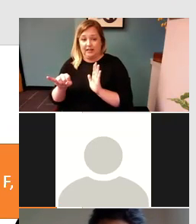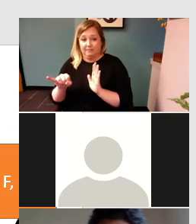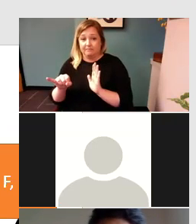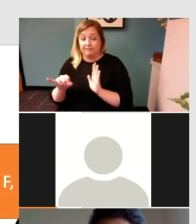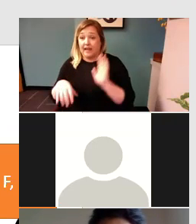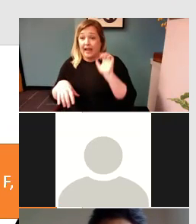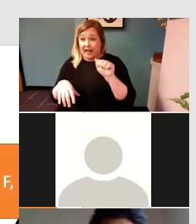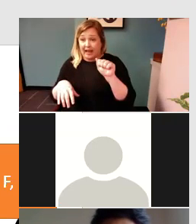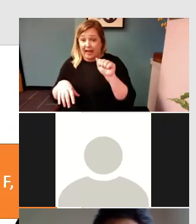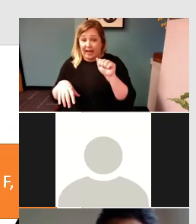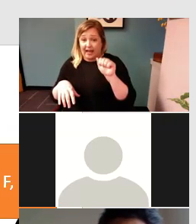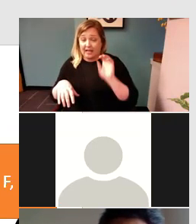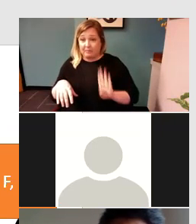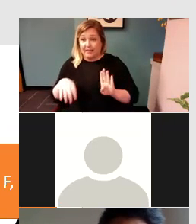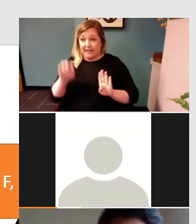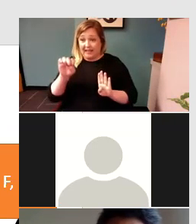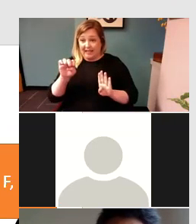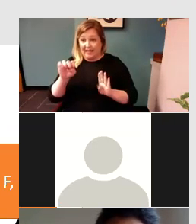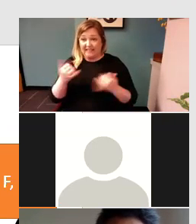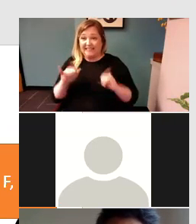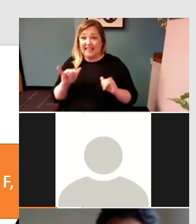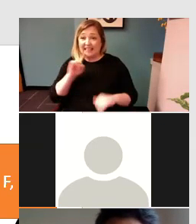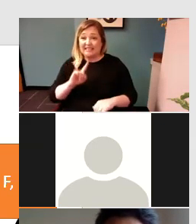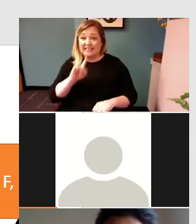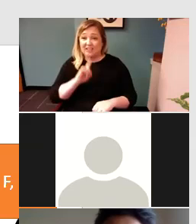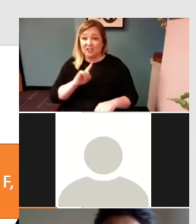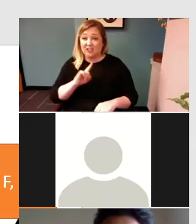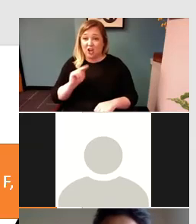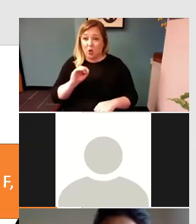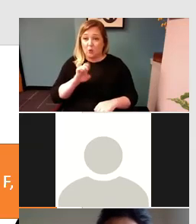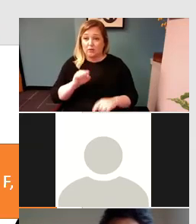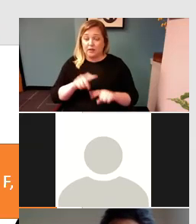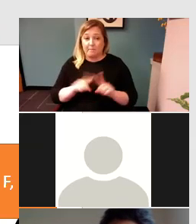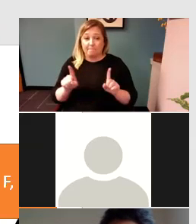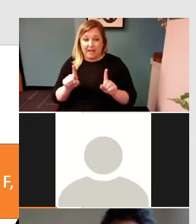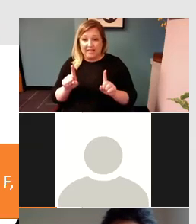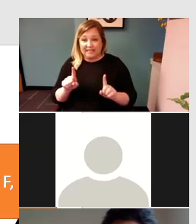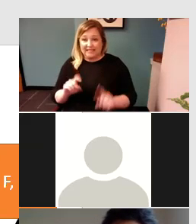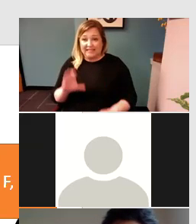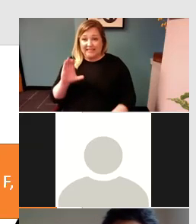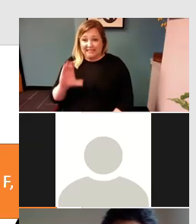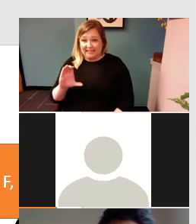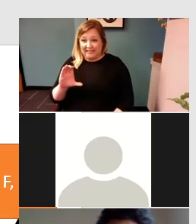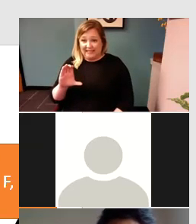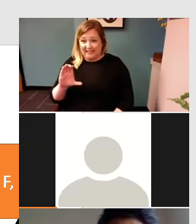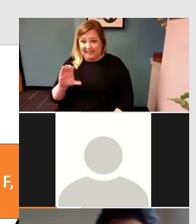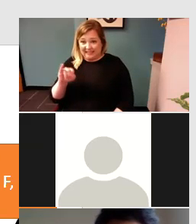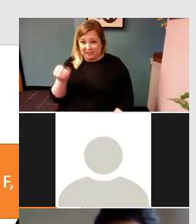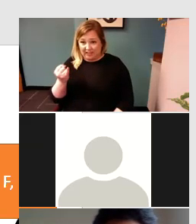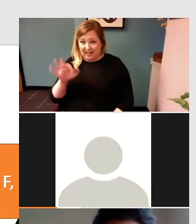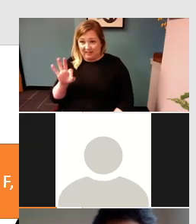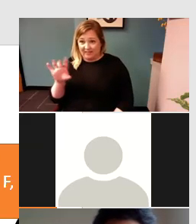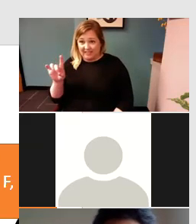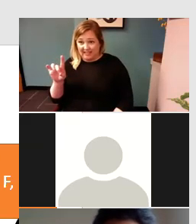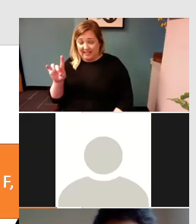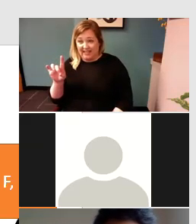still singular nodes, but this C, D, F, and J are combined together into a single strongly connected component, and